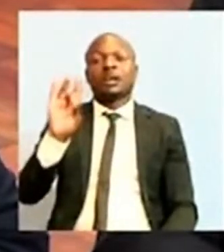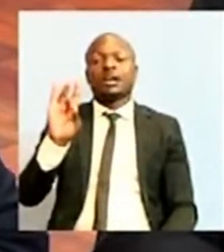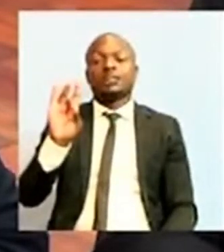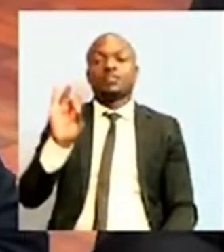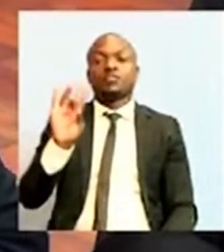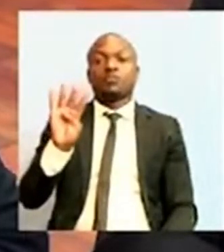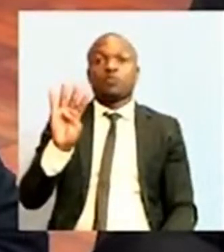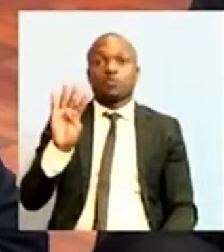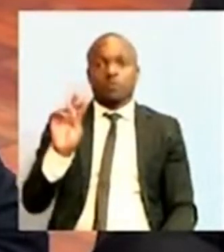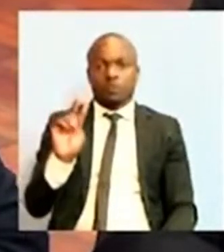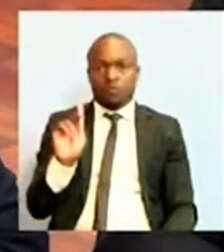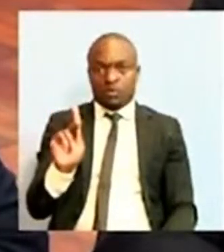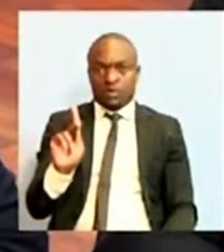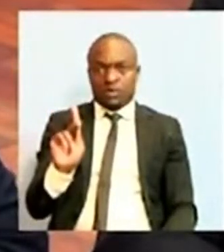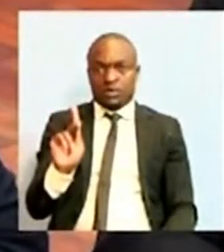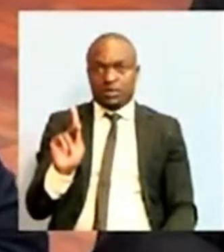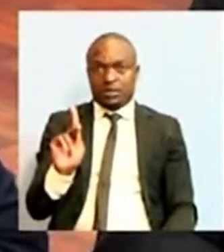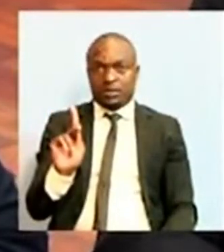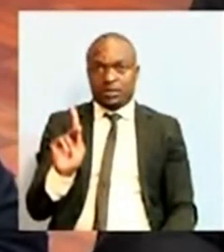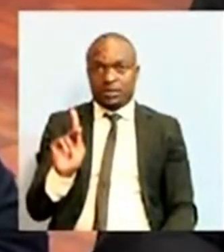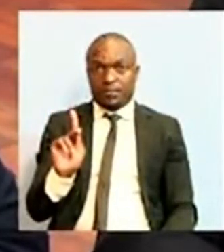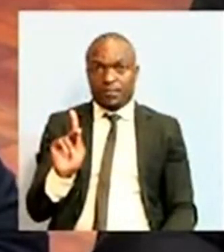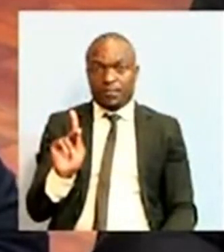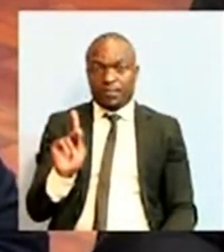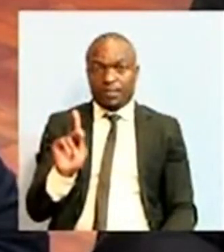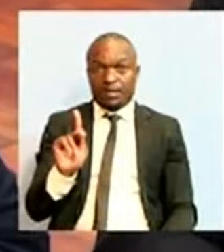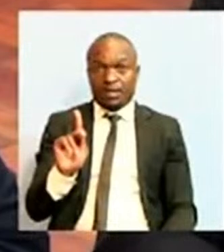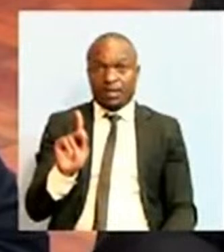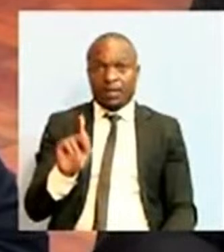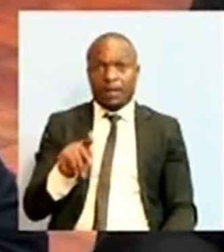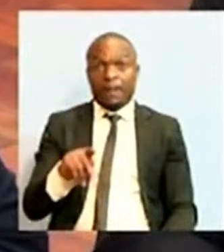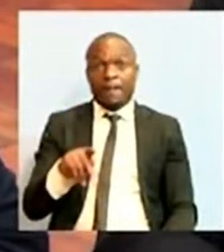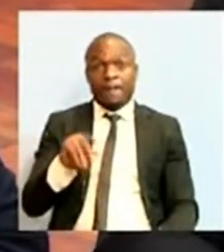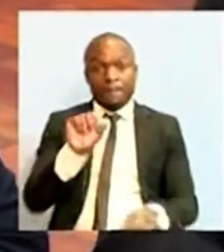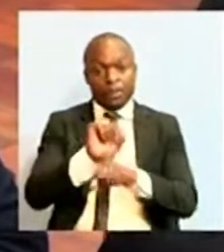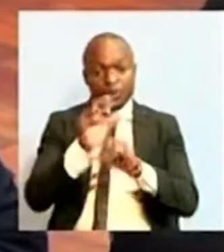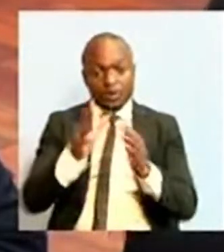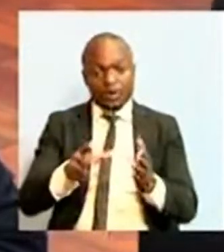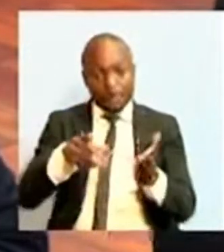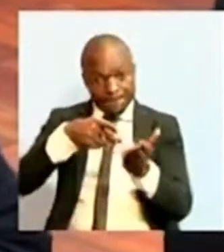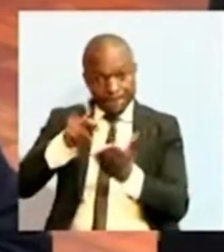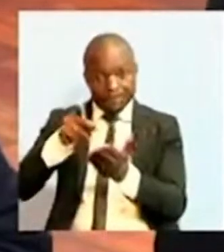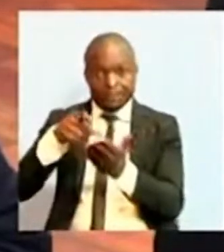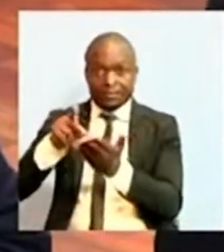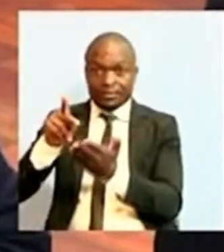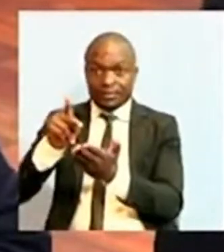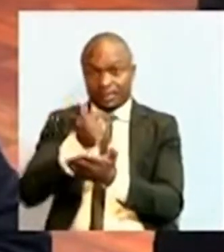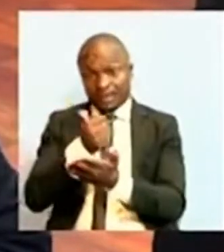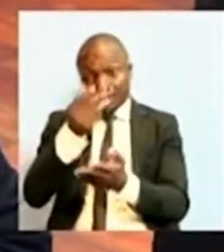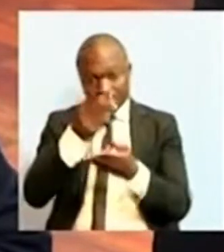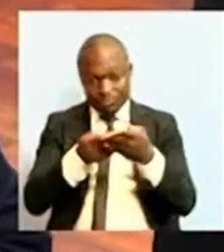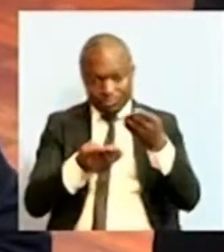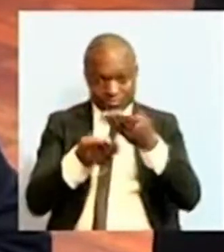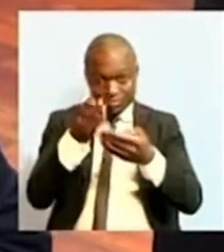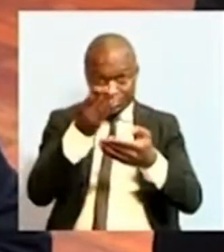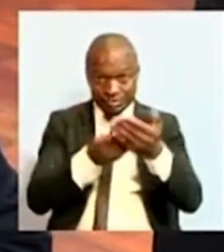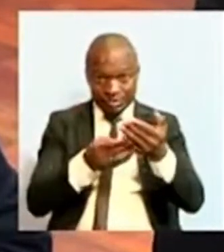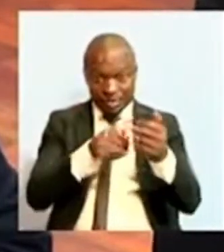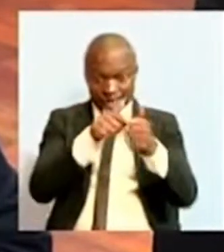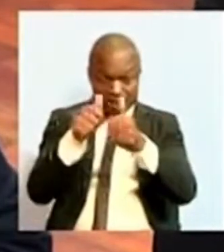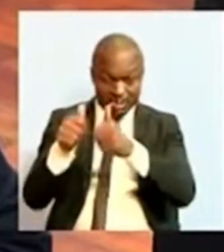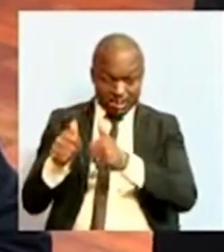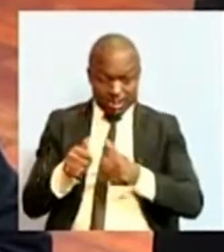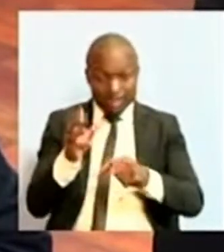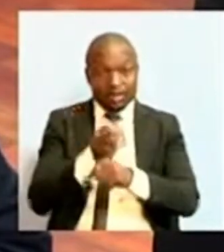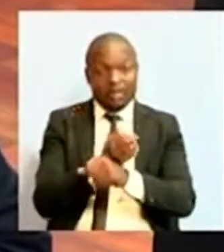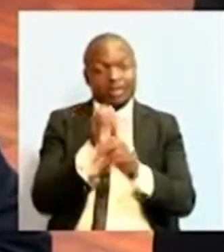26,288,584 kwacha in respect of payee, pension, and other contributions. Action taken, Chair,